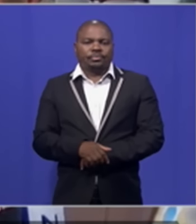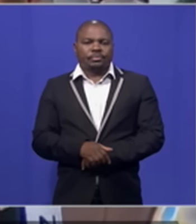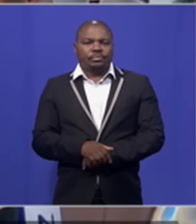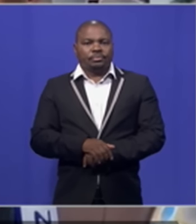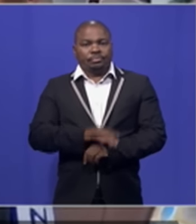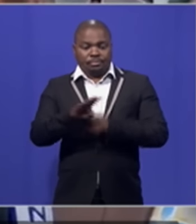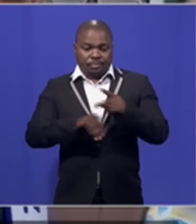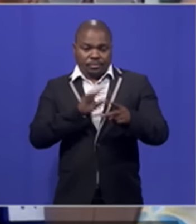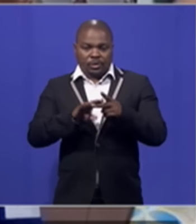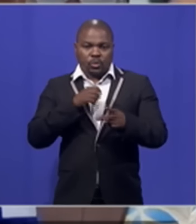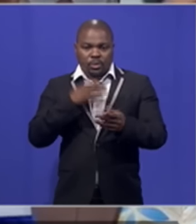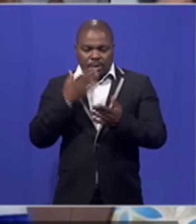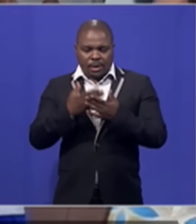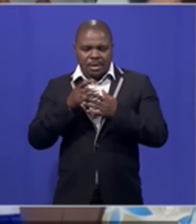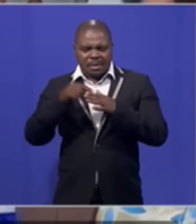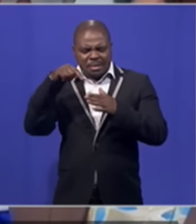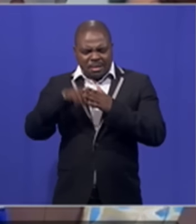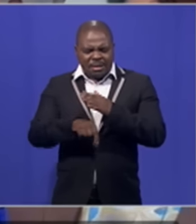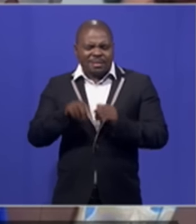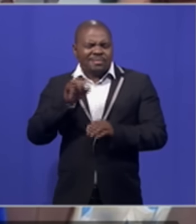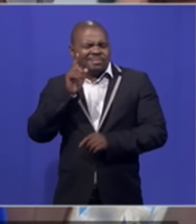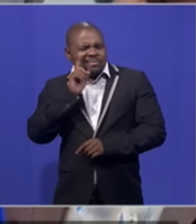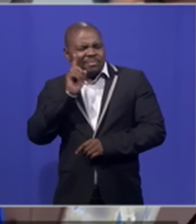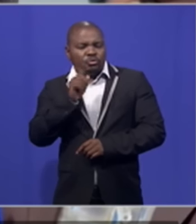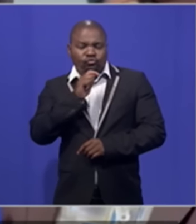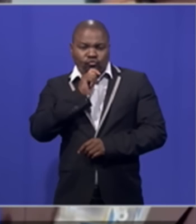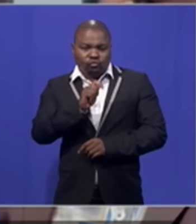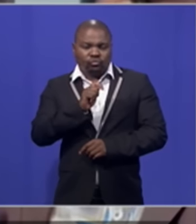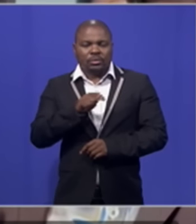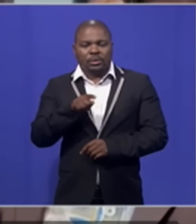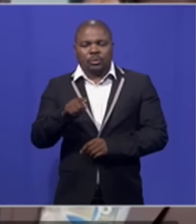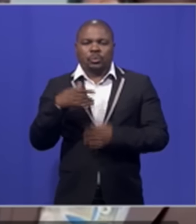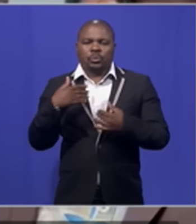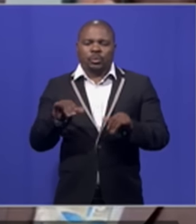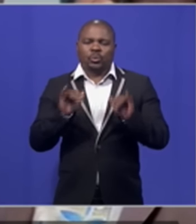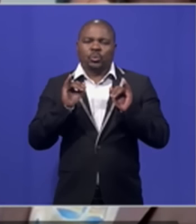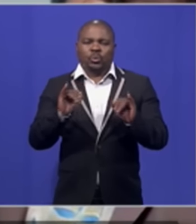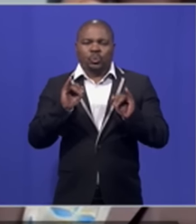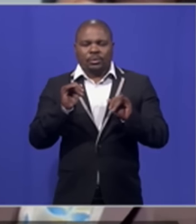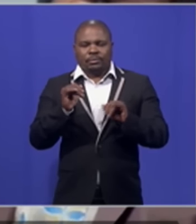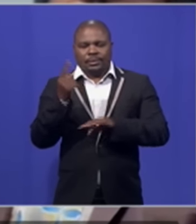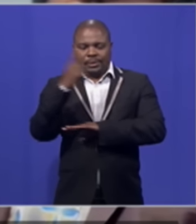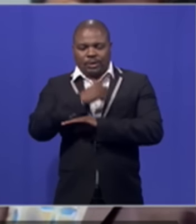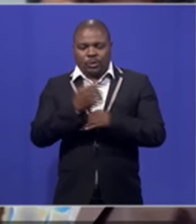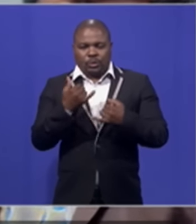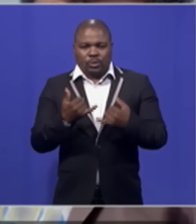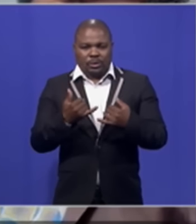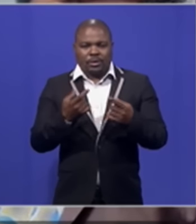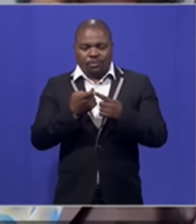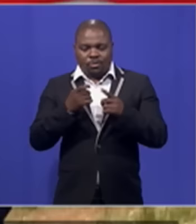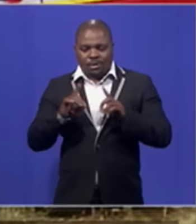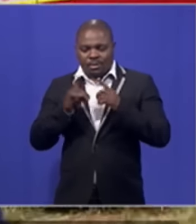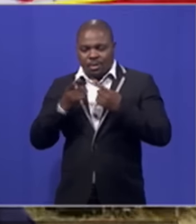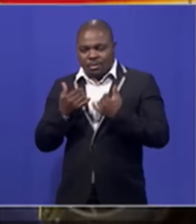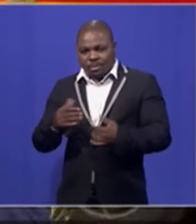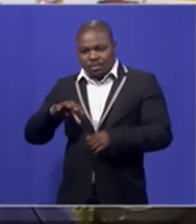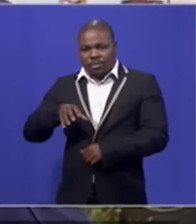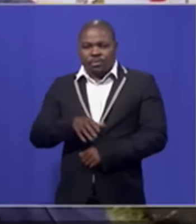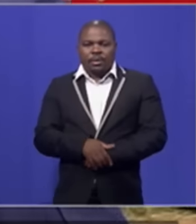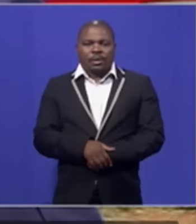that we're able to get to the bottom of this. But really it's a terrible day for us as a department in the